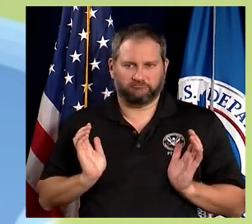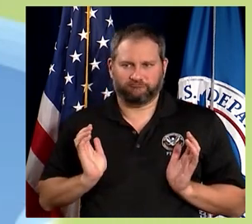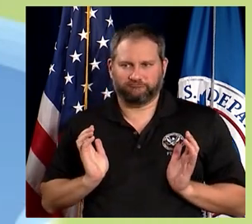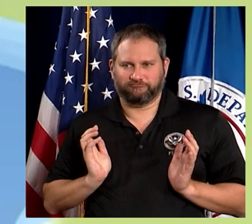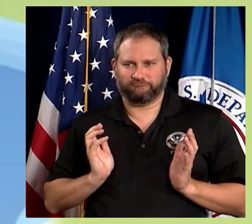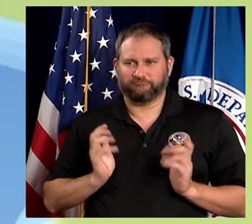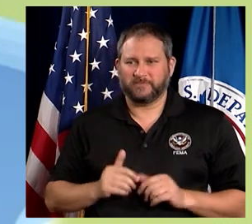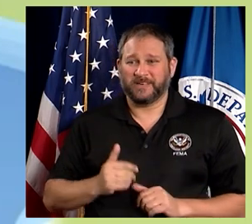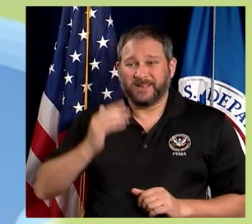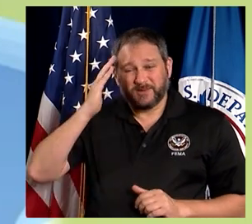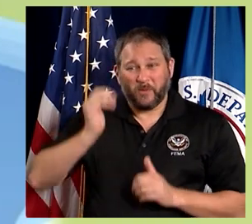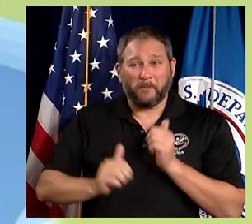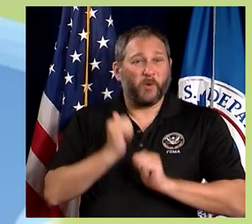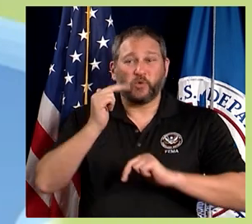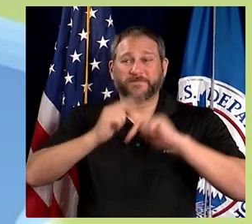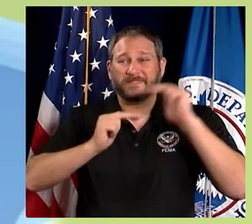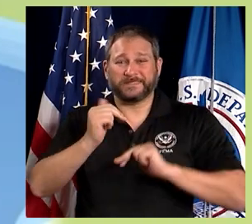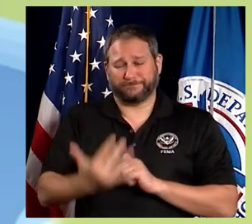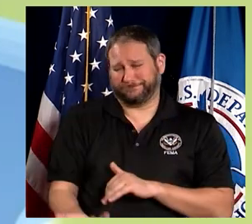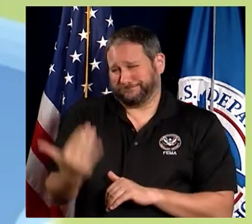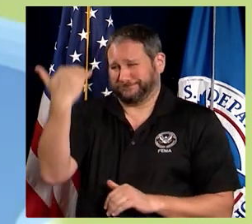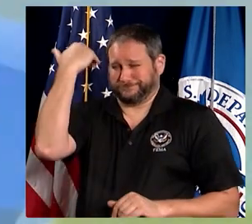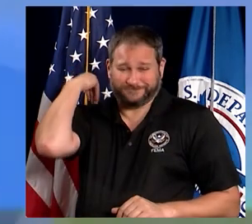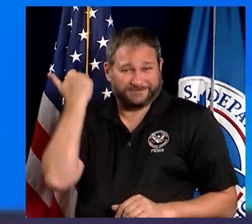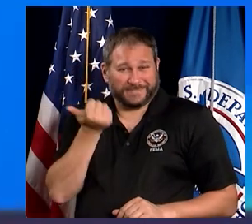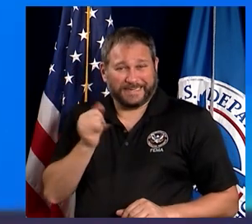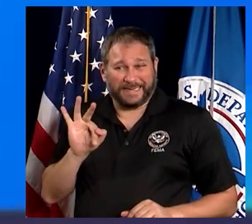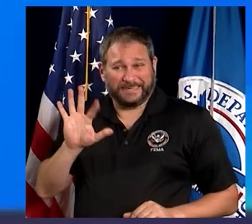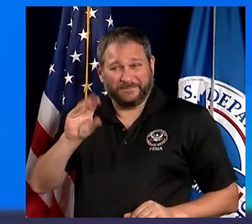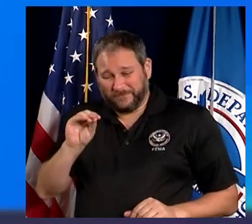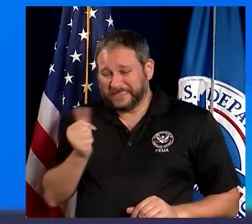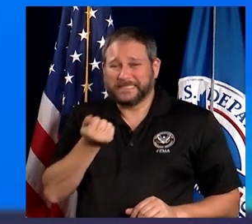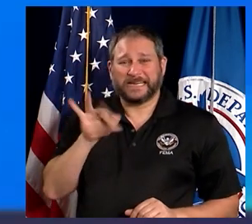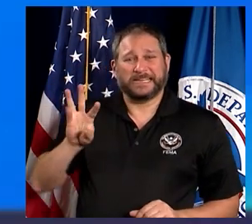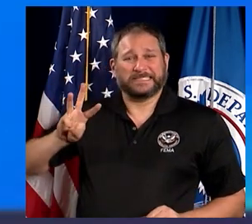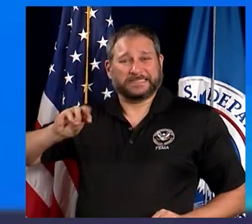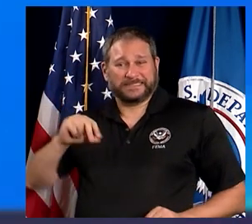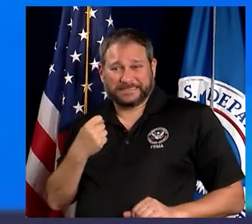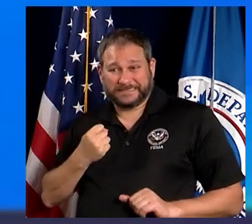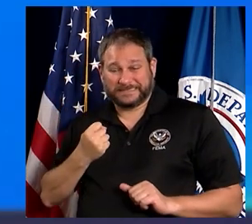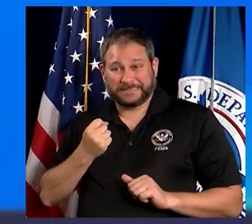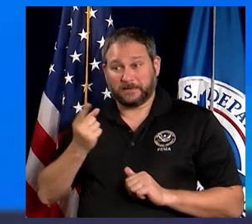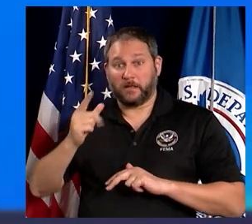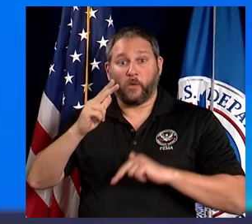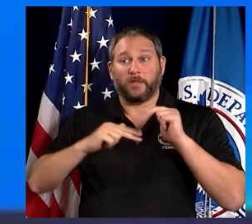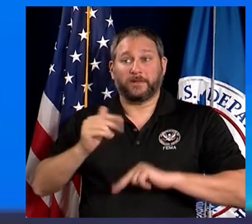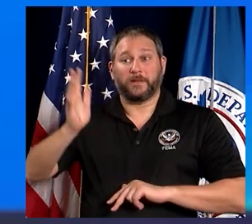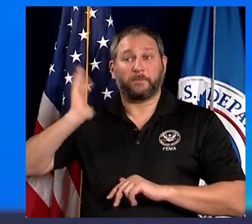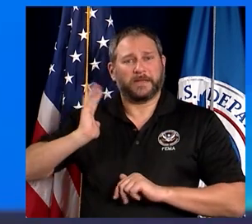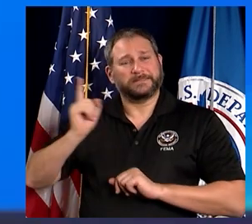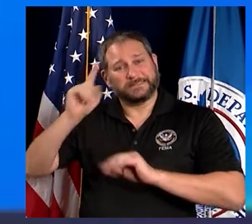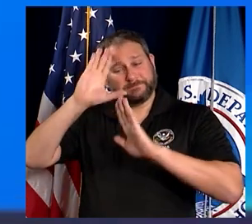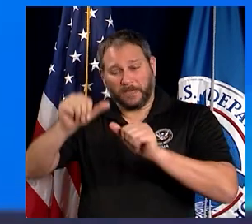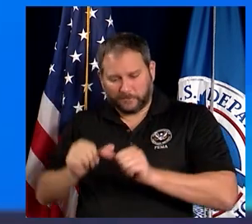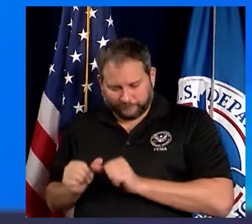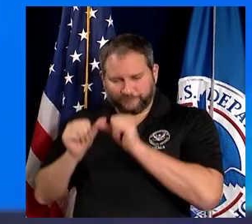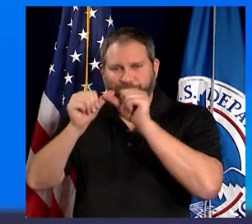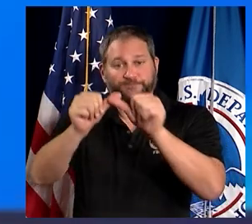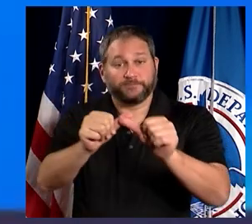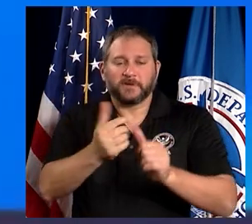built in the 1950s and 1960s, and that when built, they had an expected life of 50